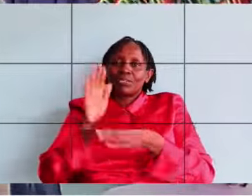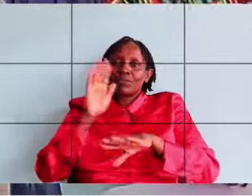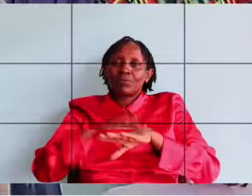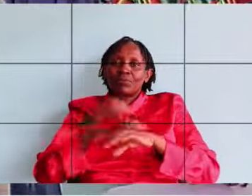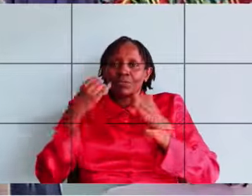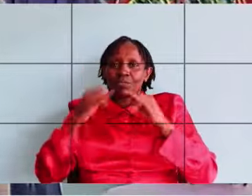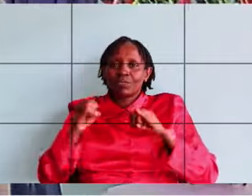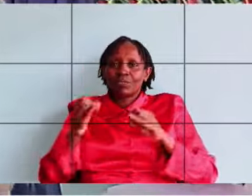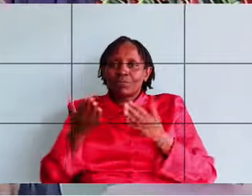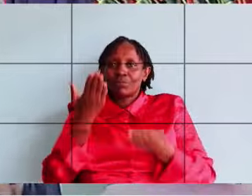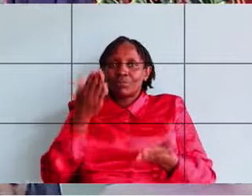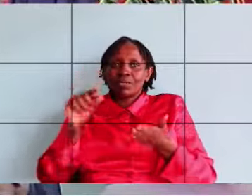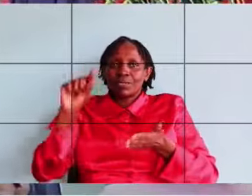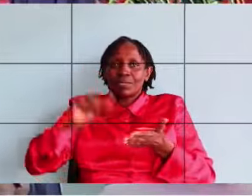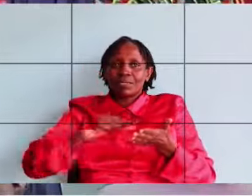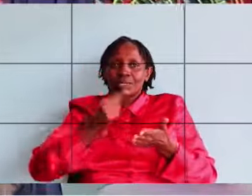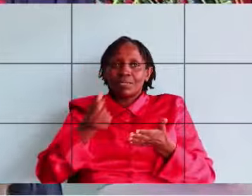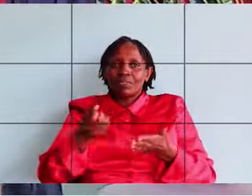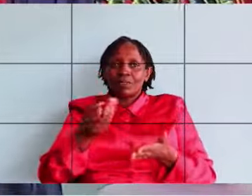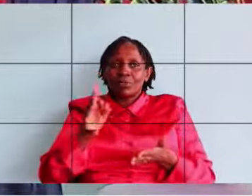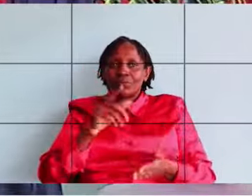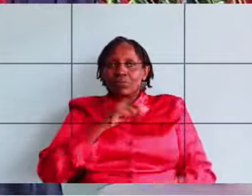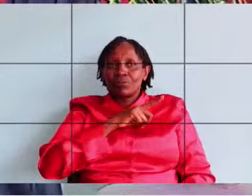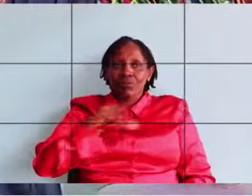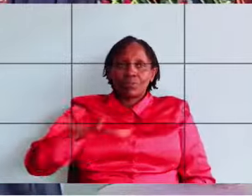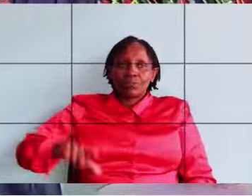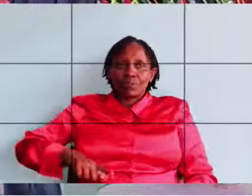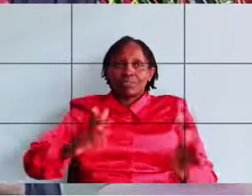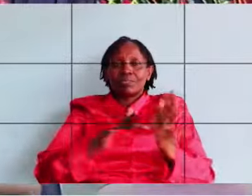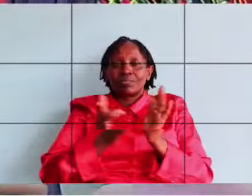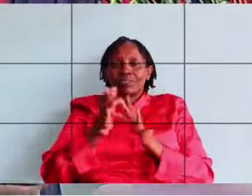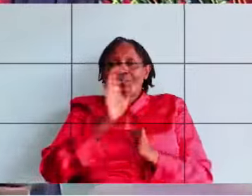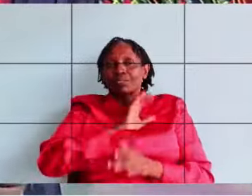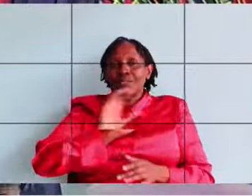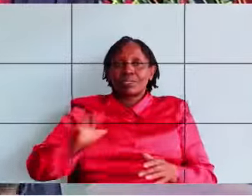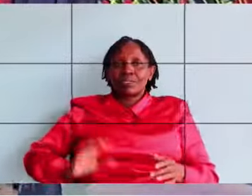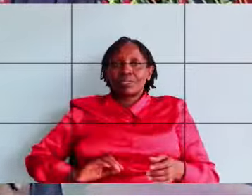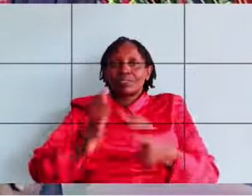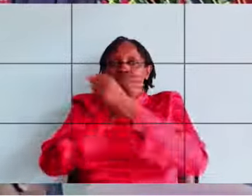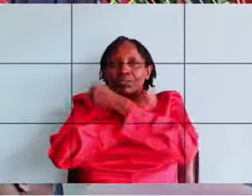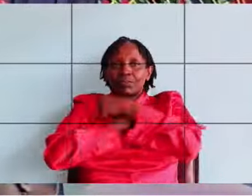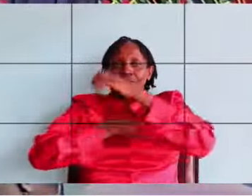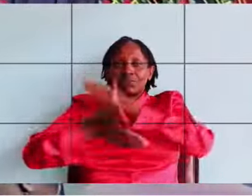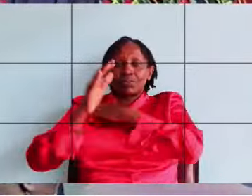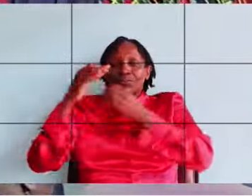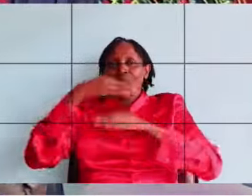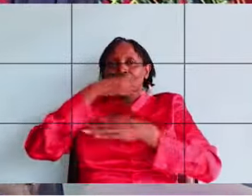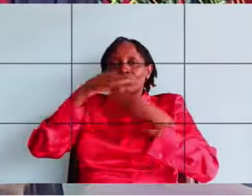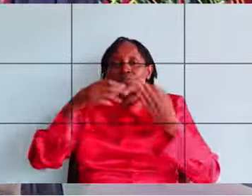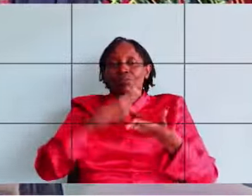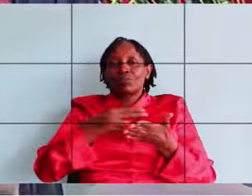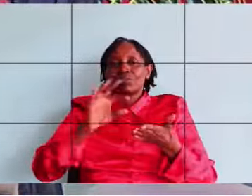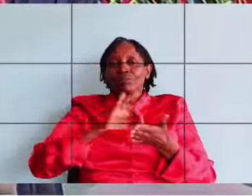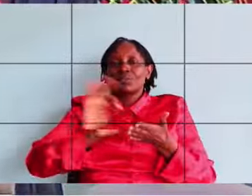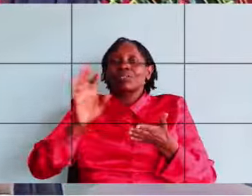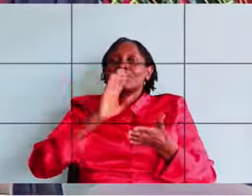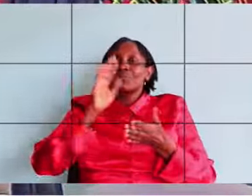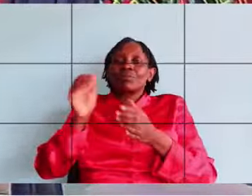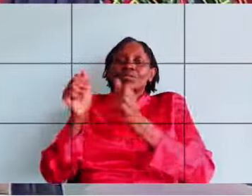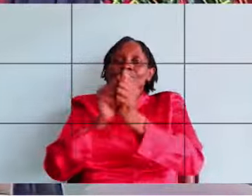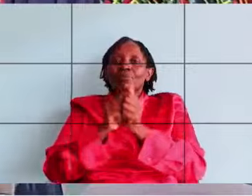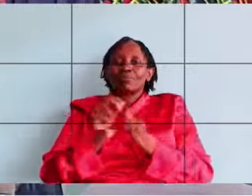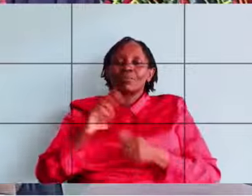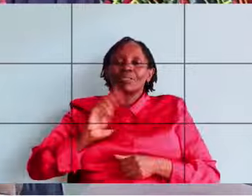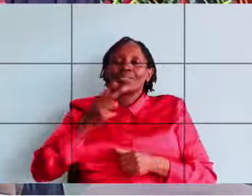may the grace of our Lord Jesus Christ and the love of God and the fellowship of the Holy Spirit be with us